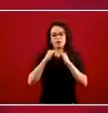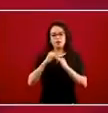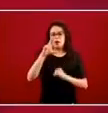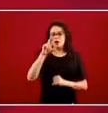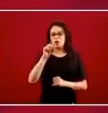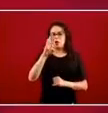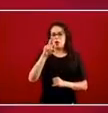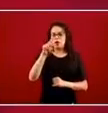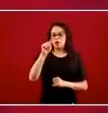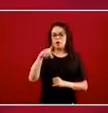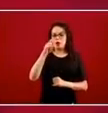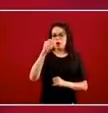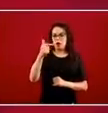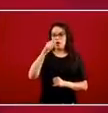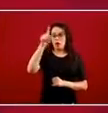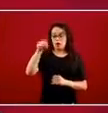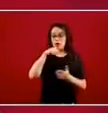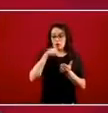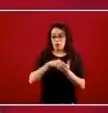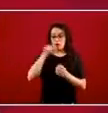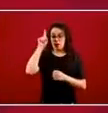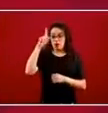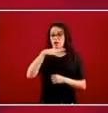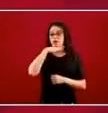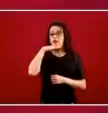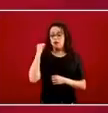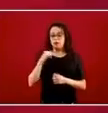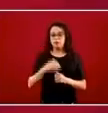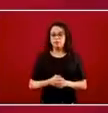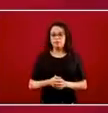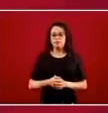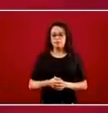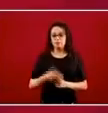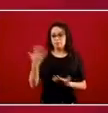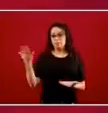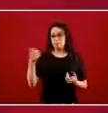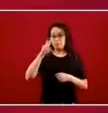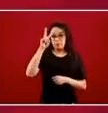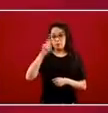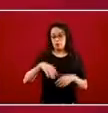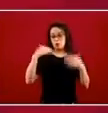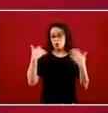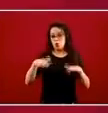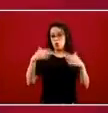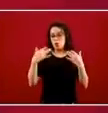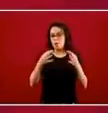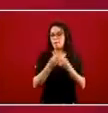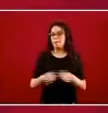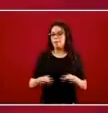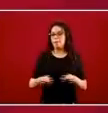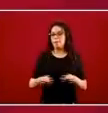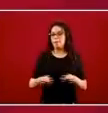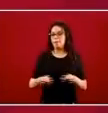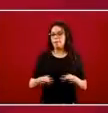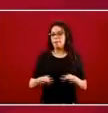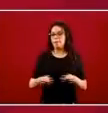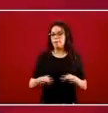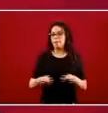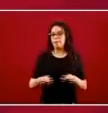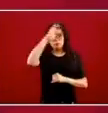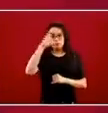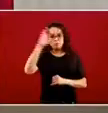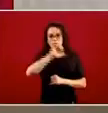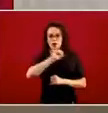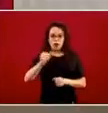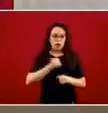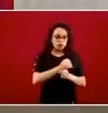talked with the people at the Robert Koch Institute, which is a wonderful scientific institute